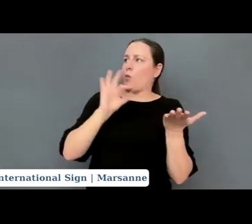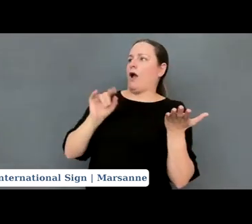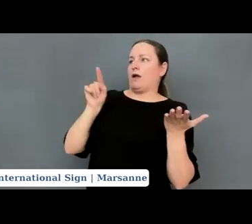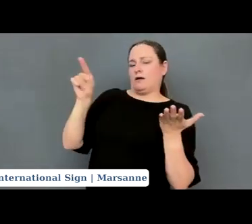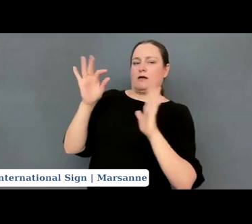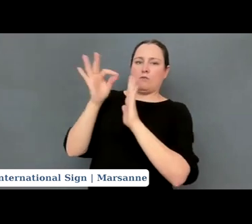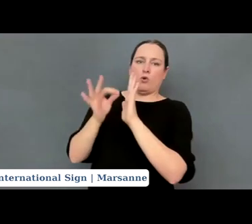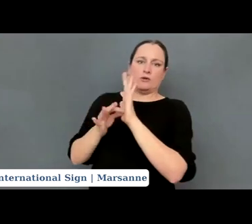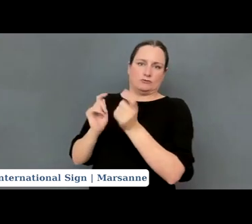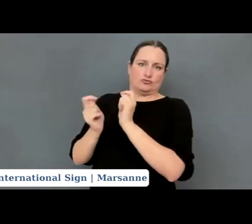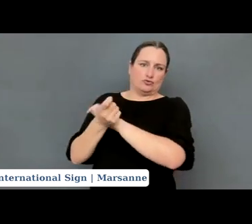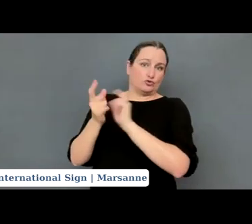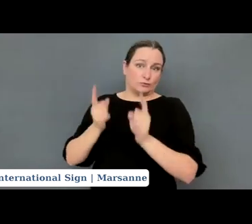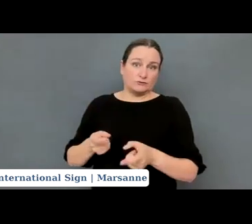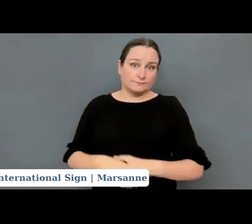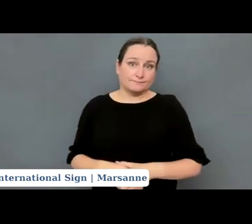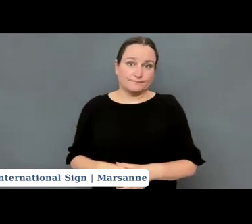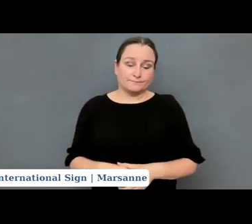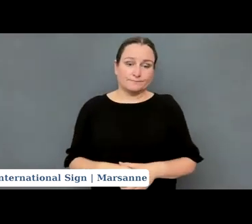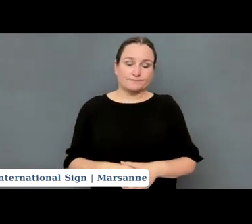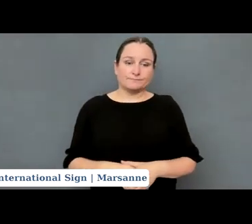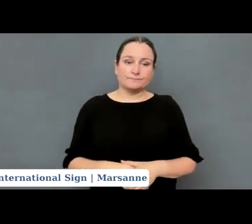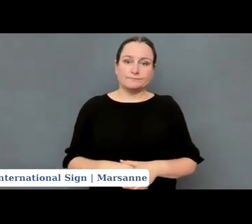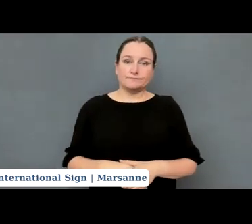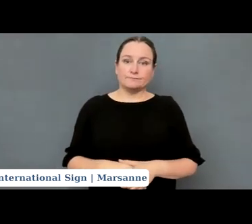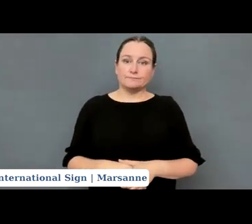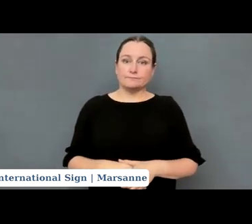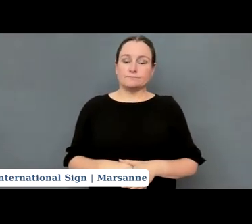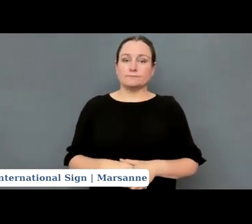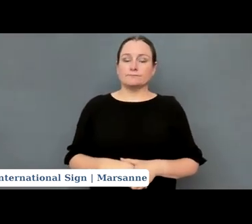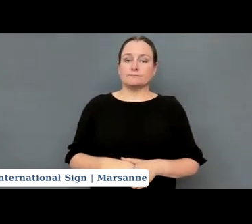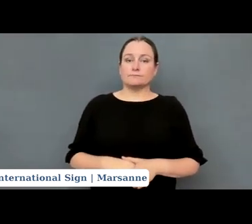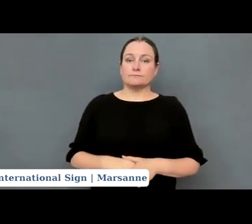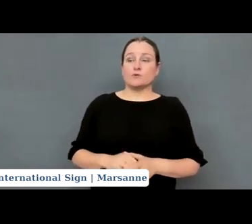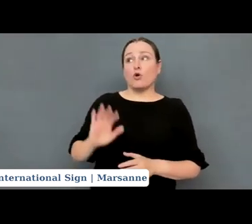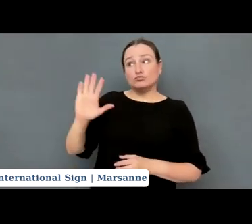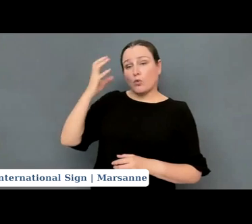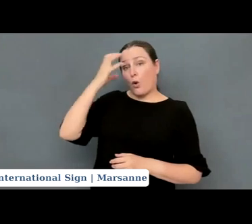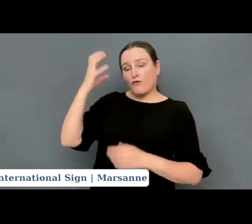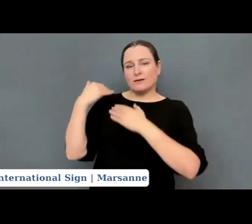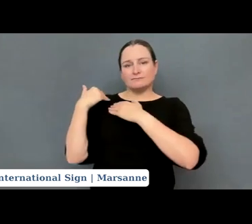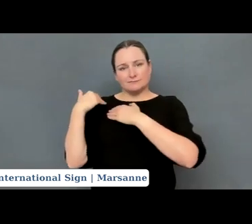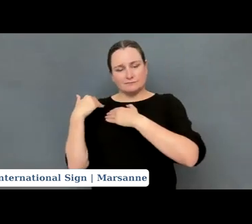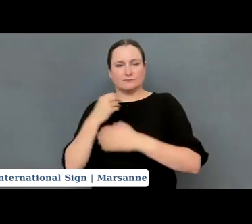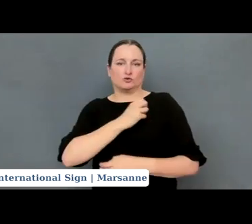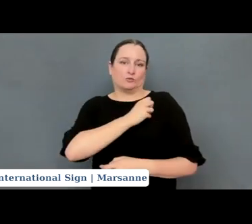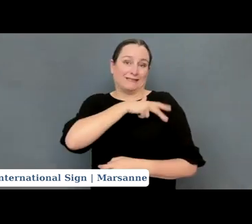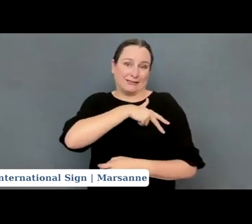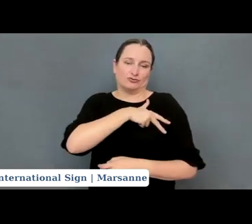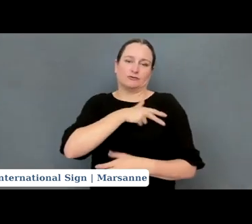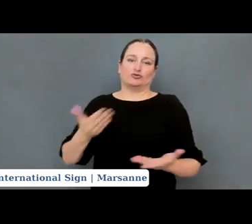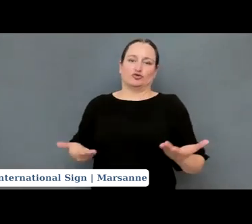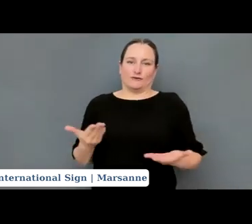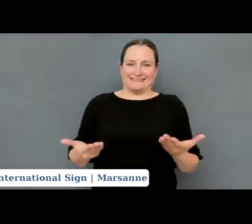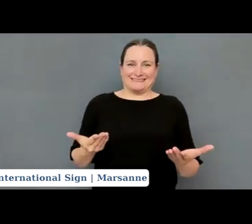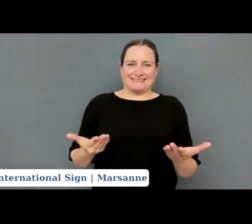in order to foster the changes to improve the social protection services and expand the basic